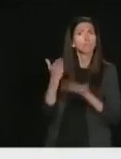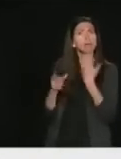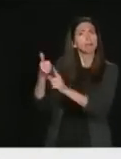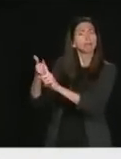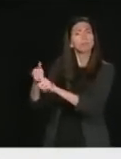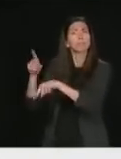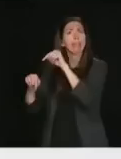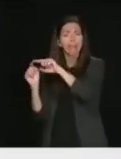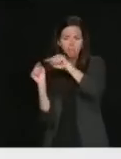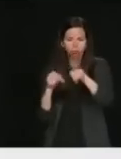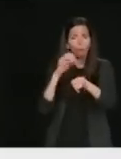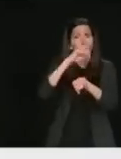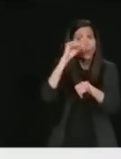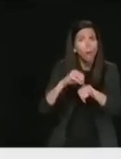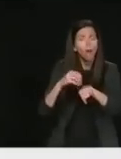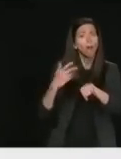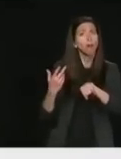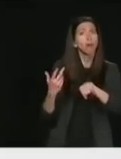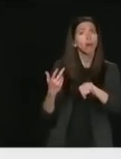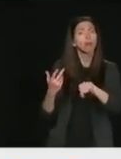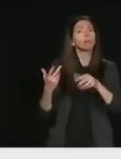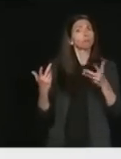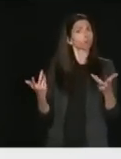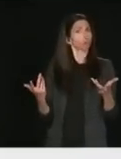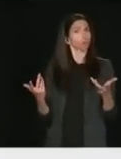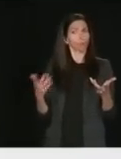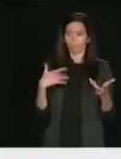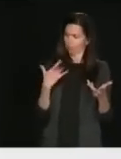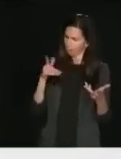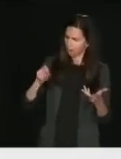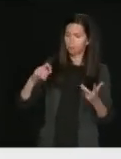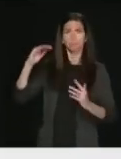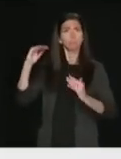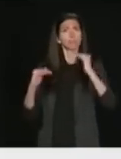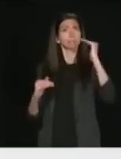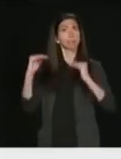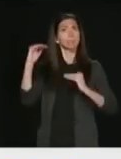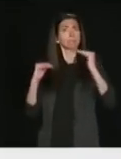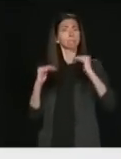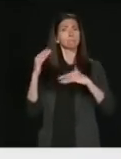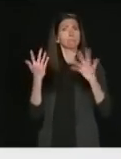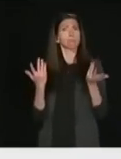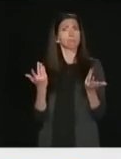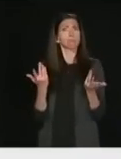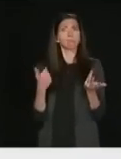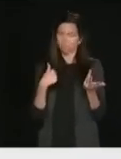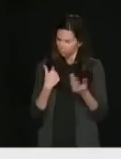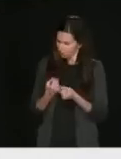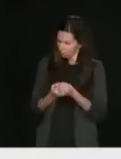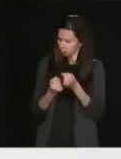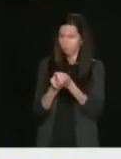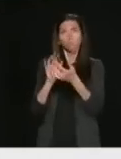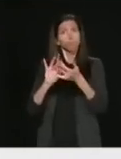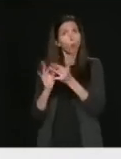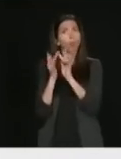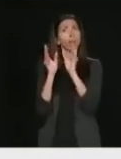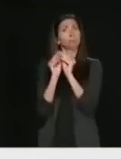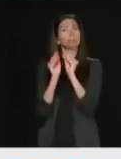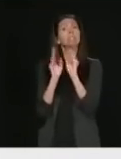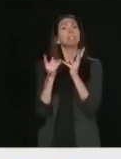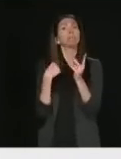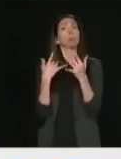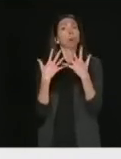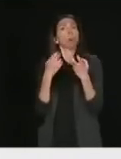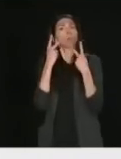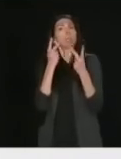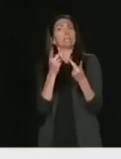Ottawa because of their family's safety, and therefore there will be parts of the country that won't be reflected in our democratic institutions.